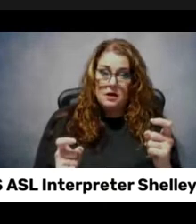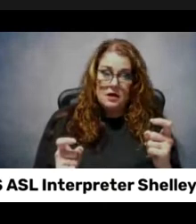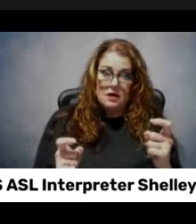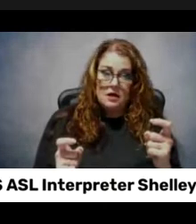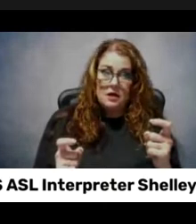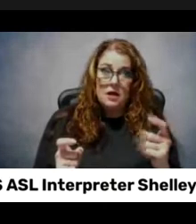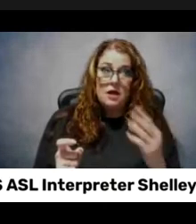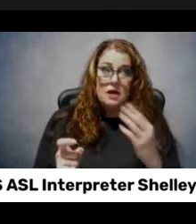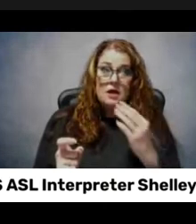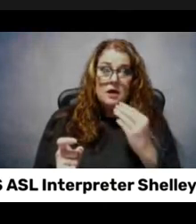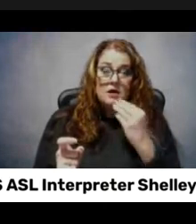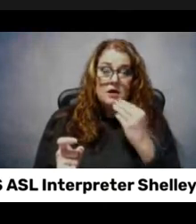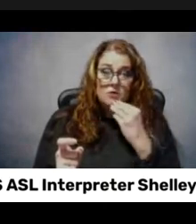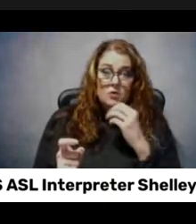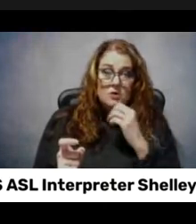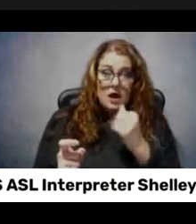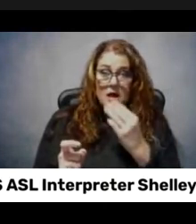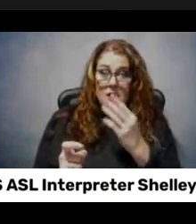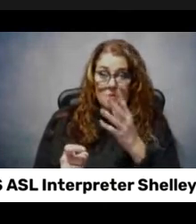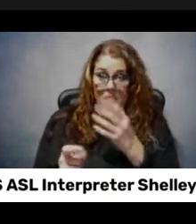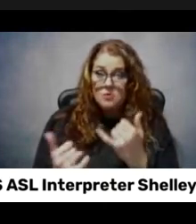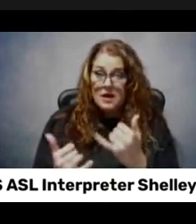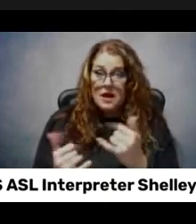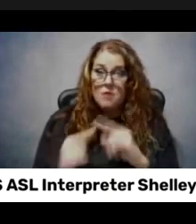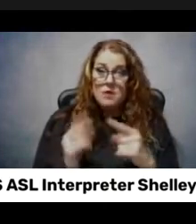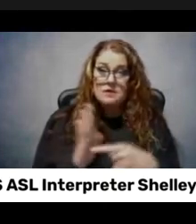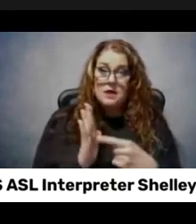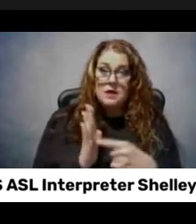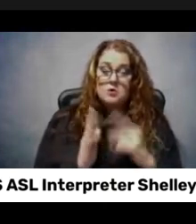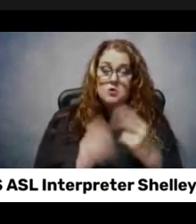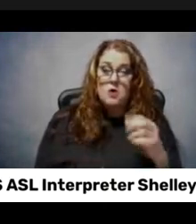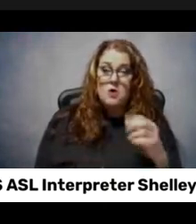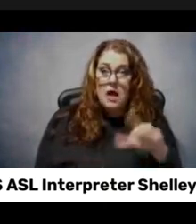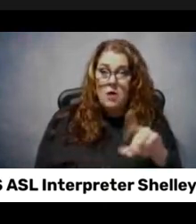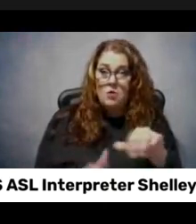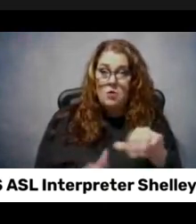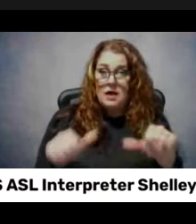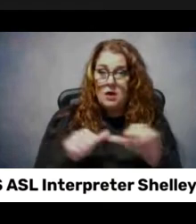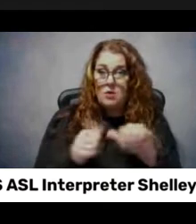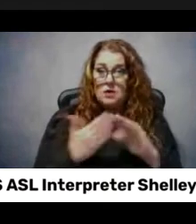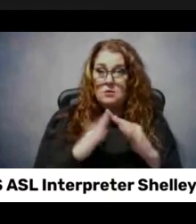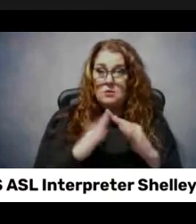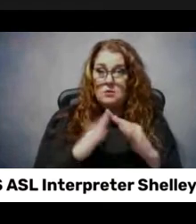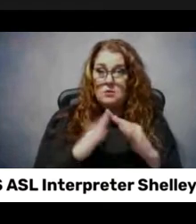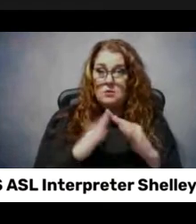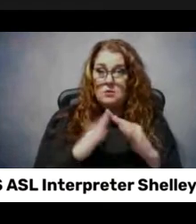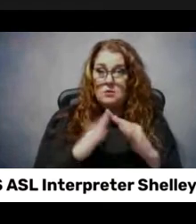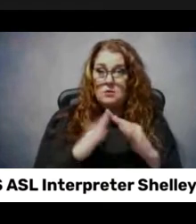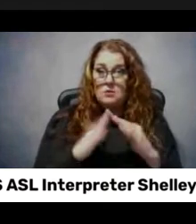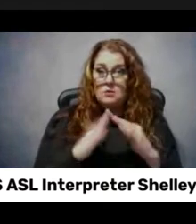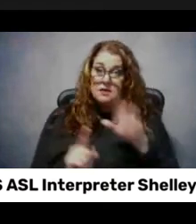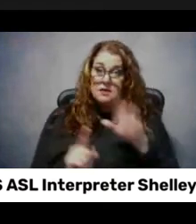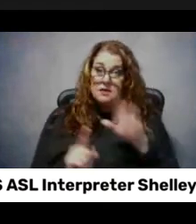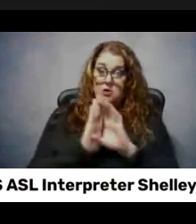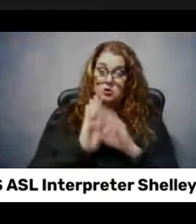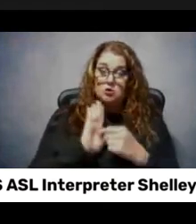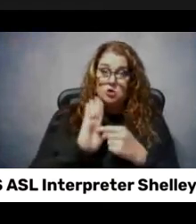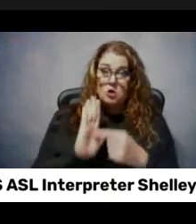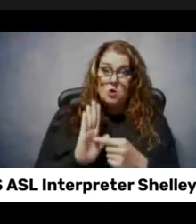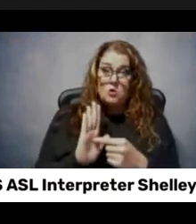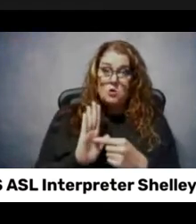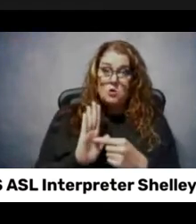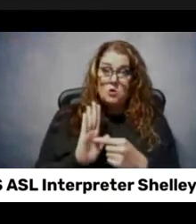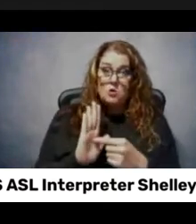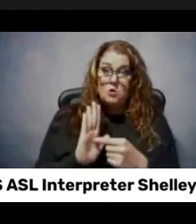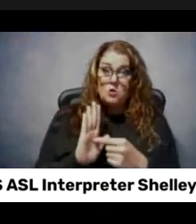Food Not Bombs right now, but sometimes to Howard Area Community Center. And this photograph shows a